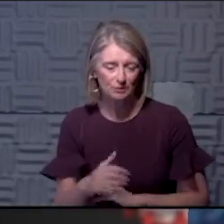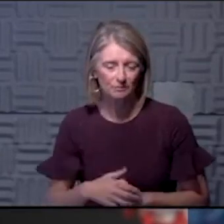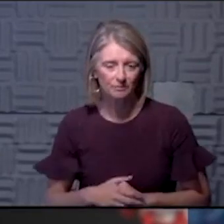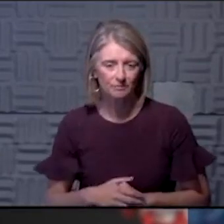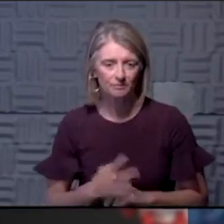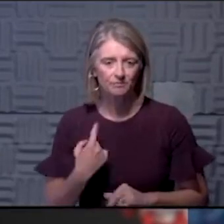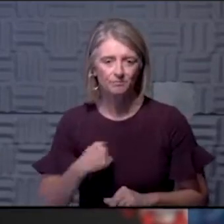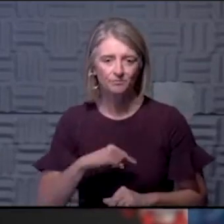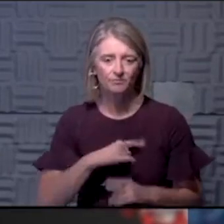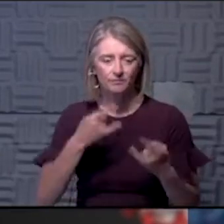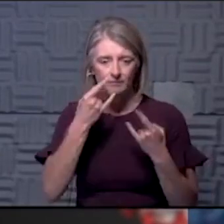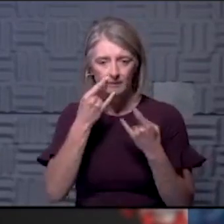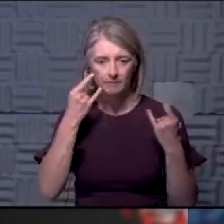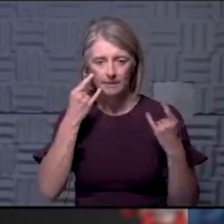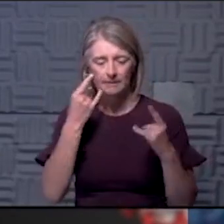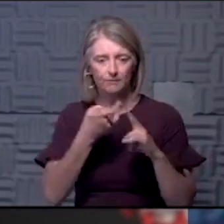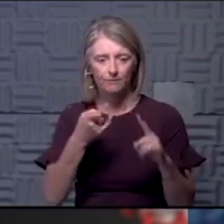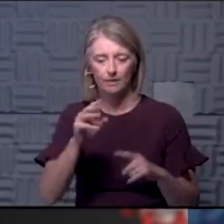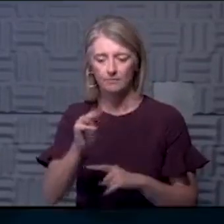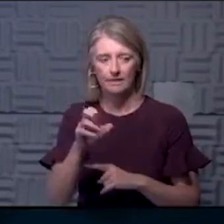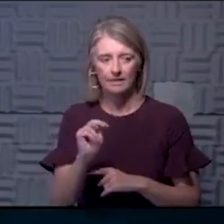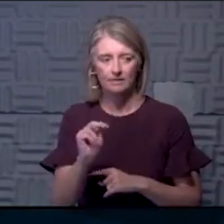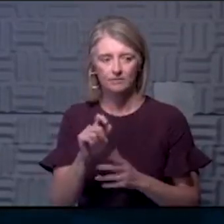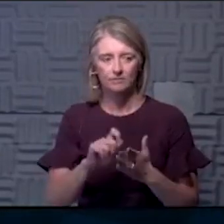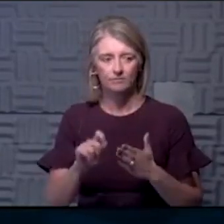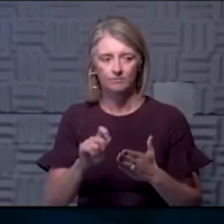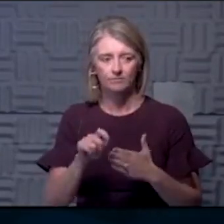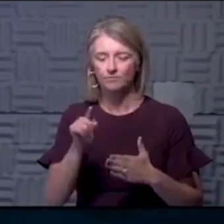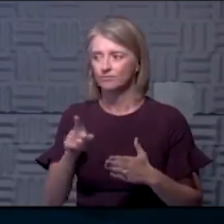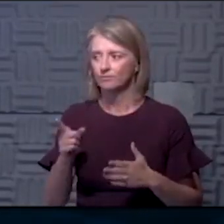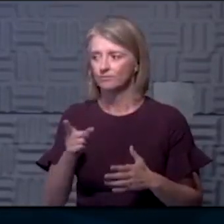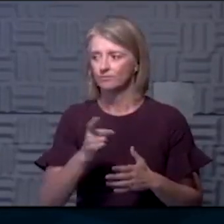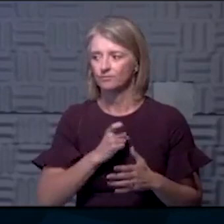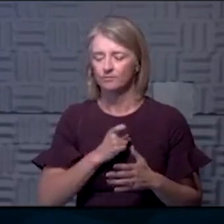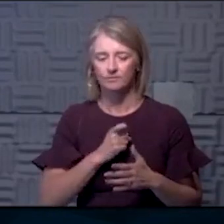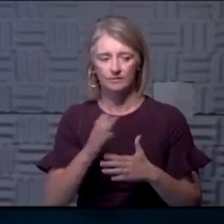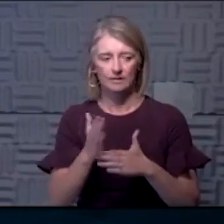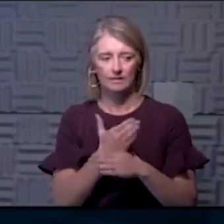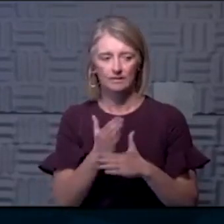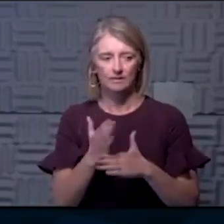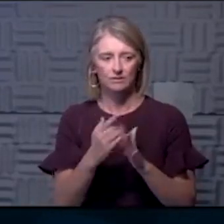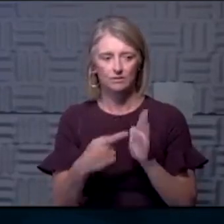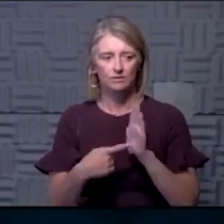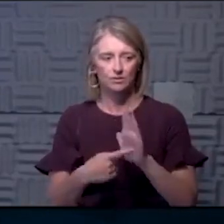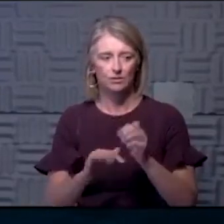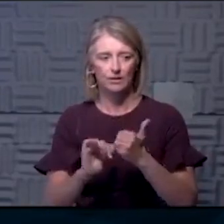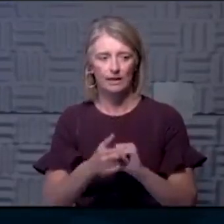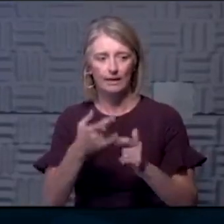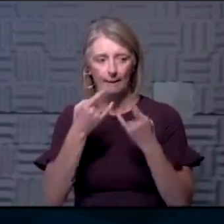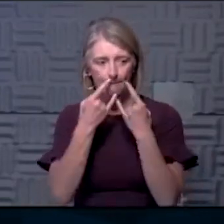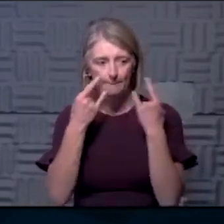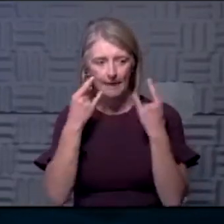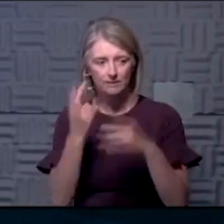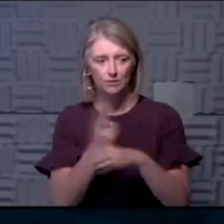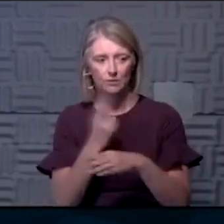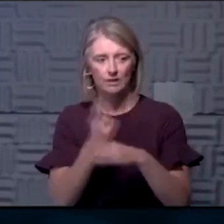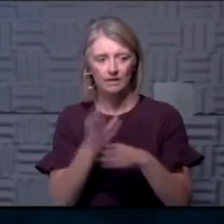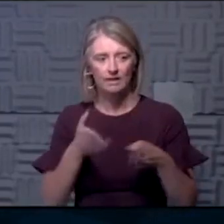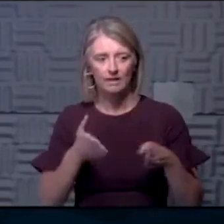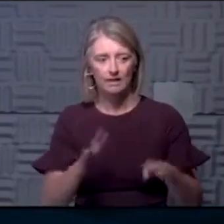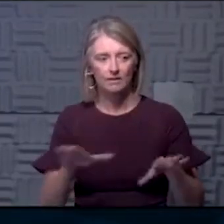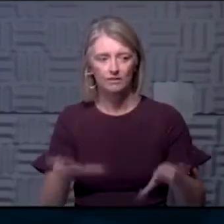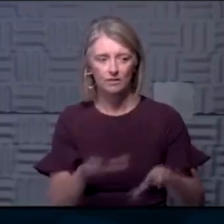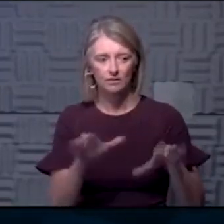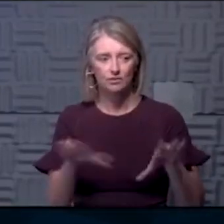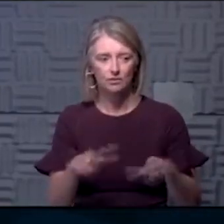a mask submission from Megan, who writes, "You asked us to show how mask wearing allows